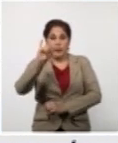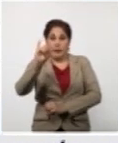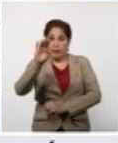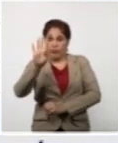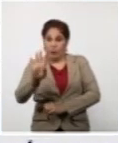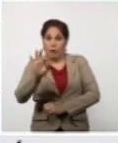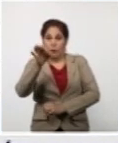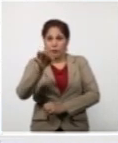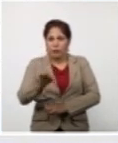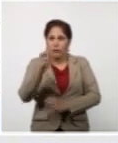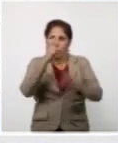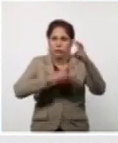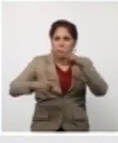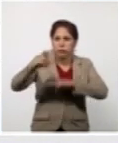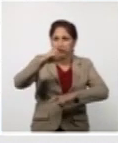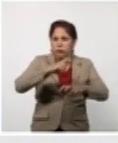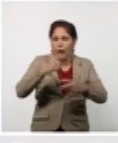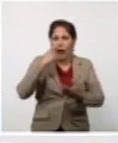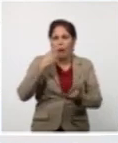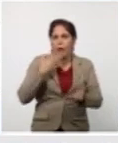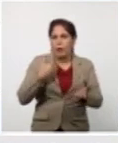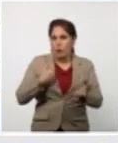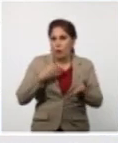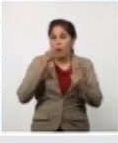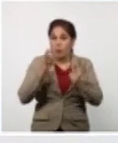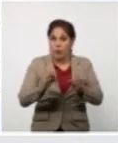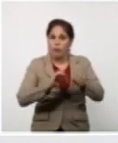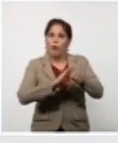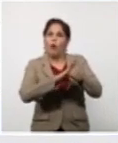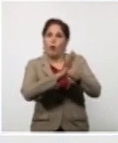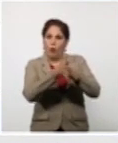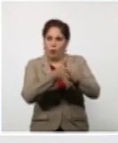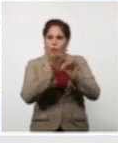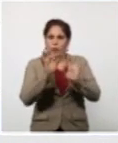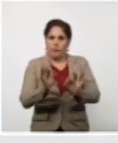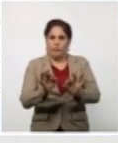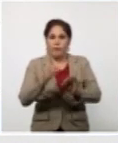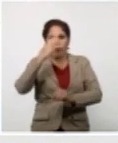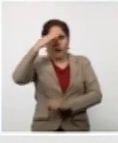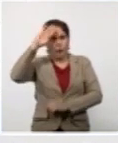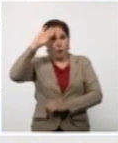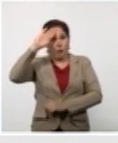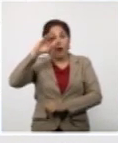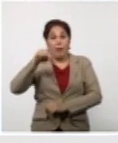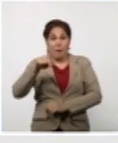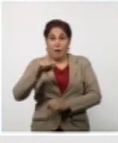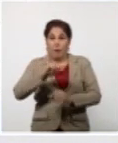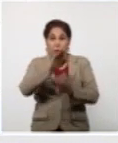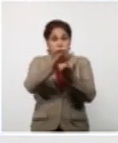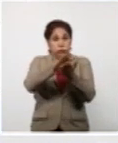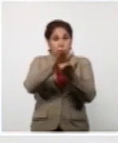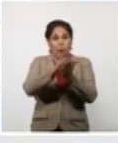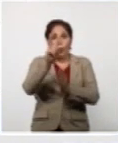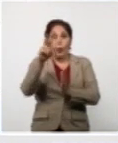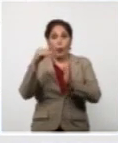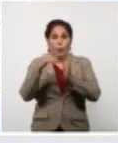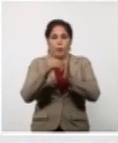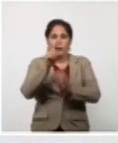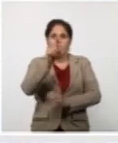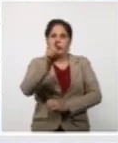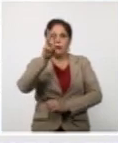114,464 samples that have already been analyzed for the detection of COVID-19, and of